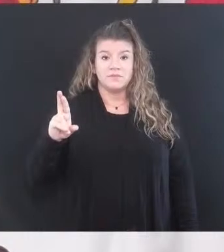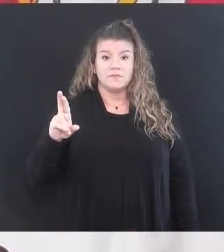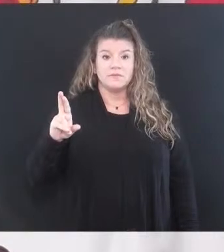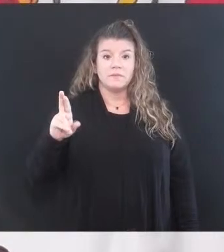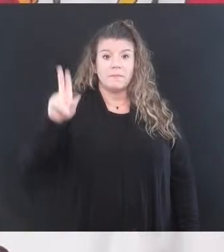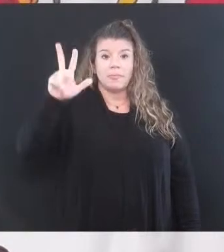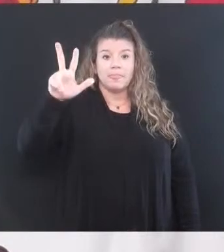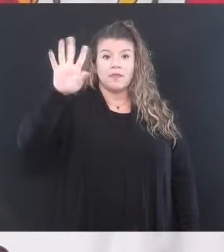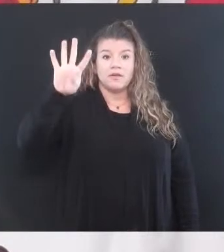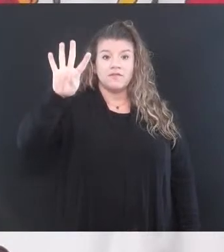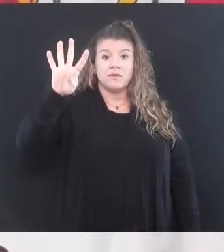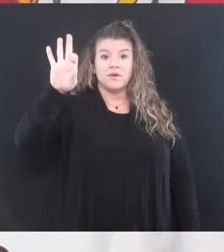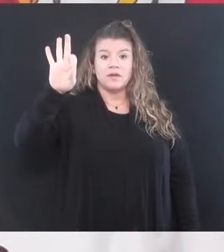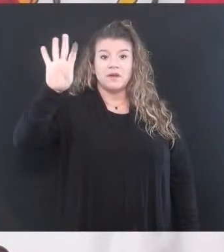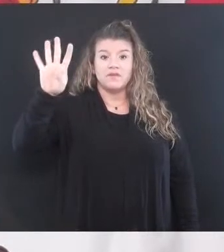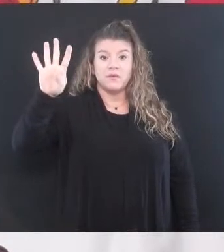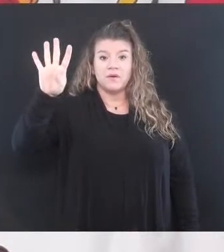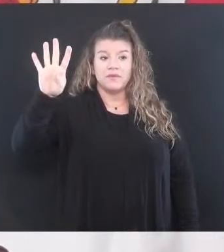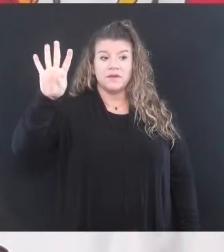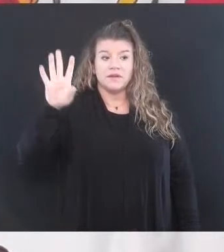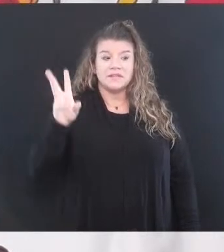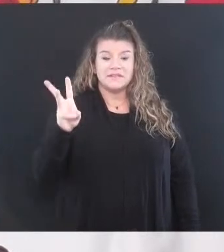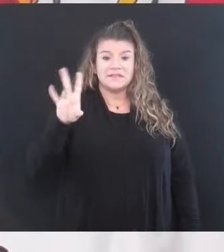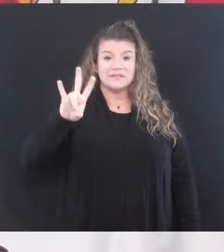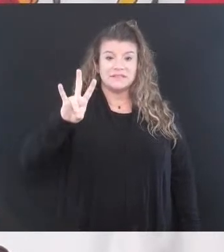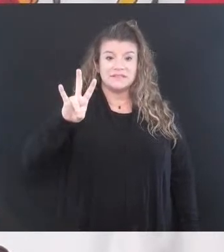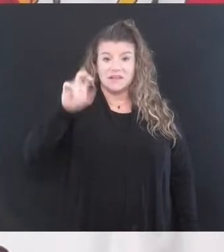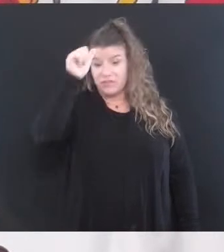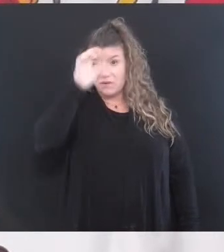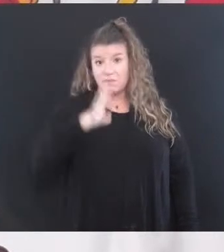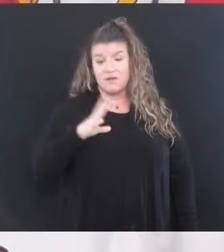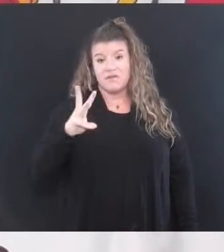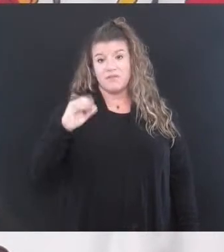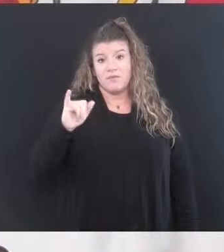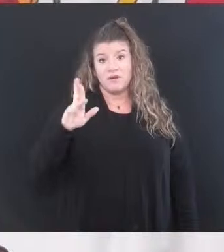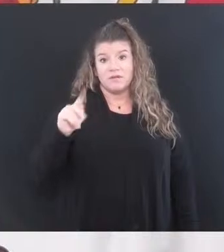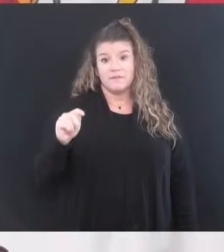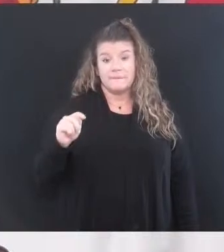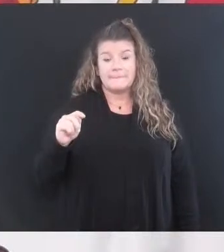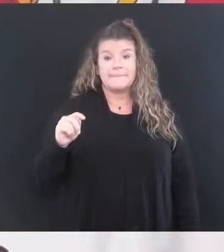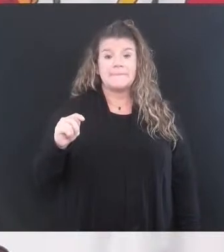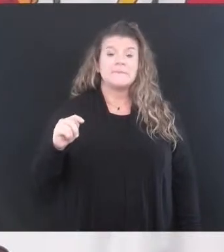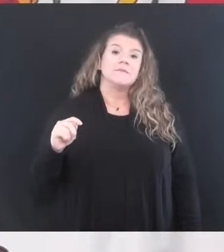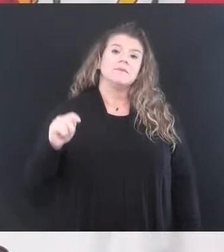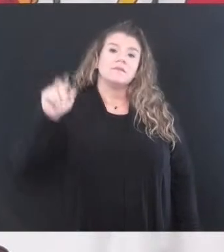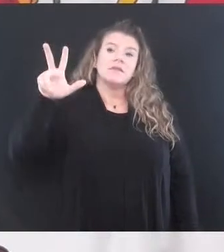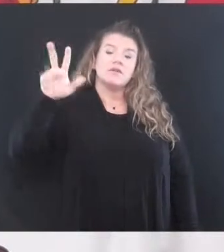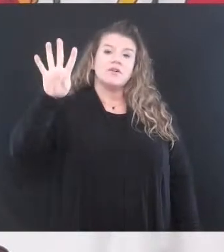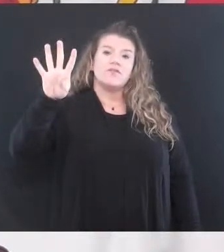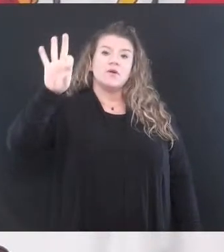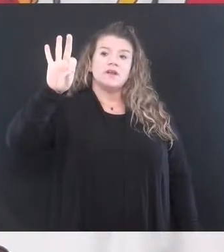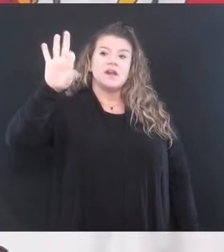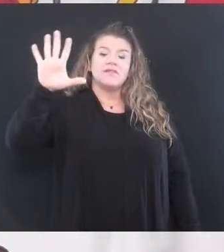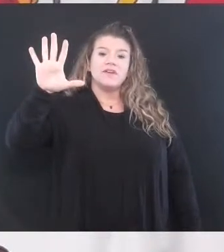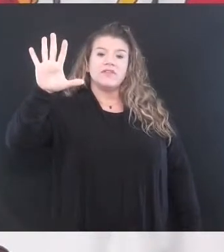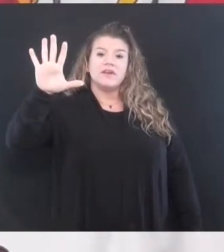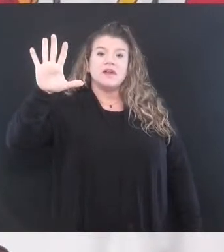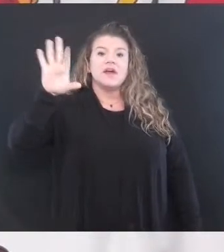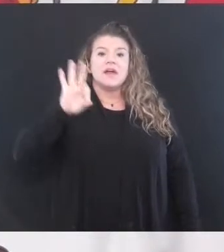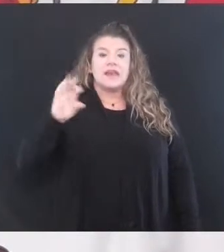The 3,494th death is a 67-year-old male from Worth County. The 3,495th death is